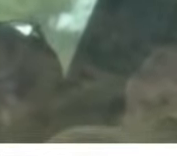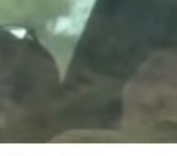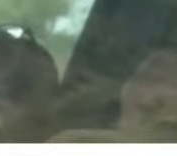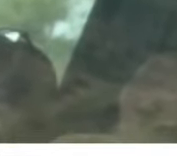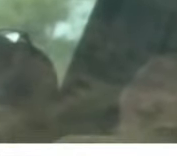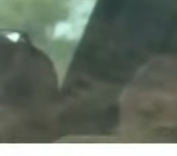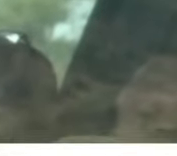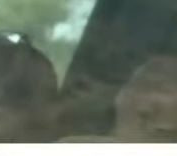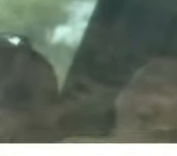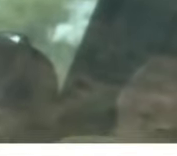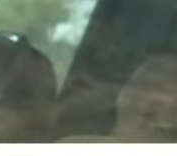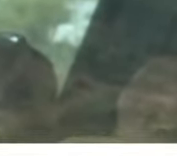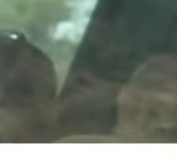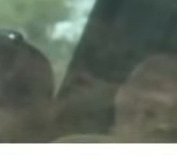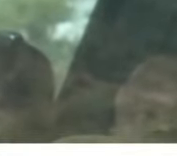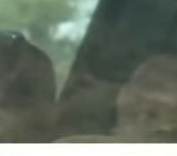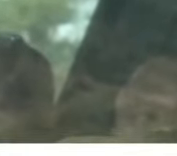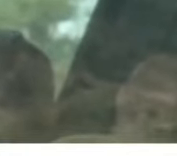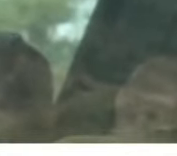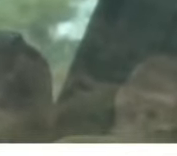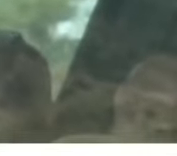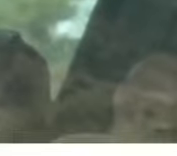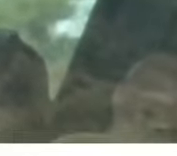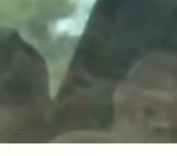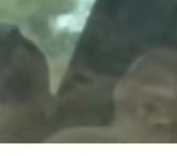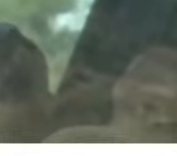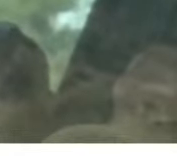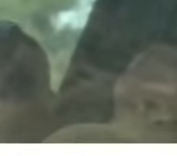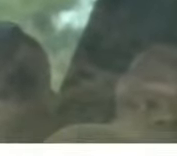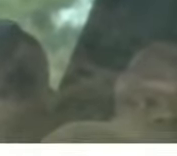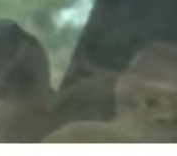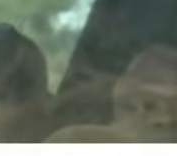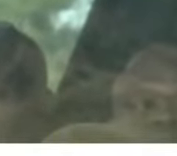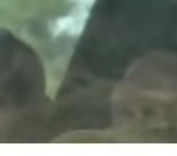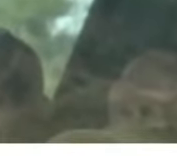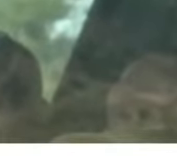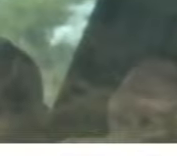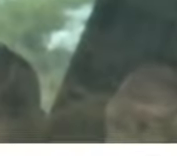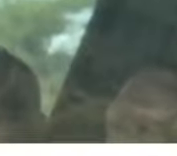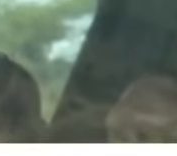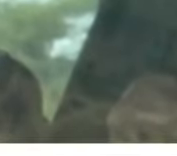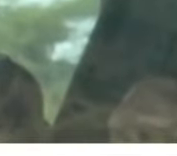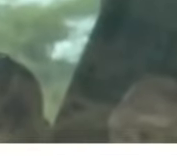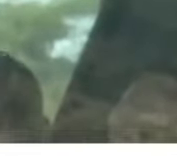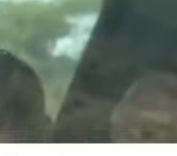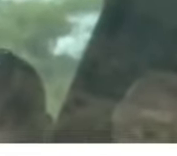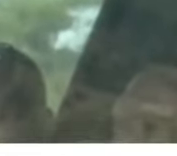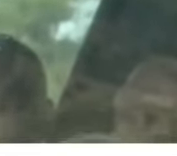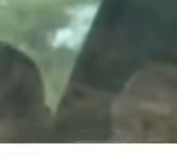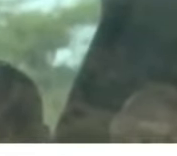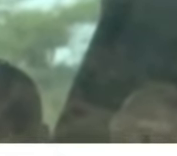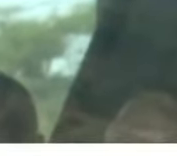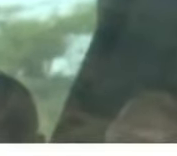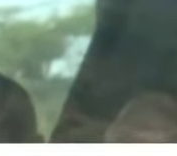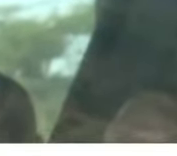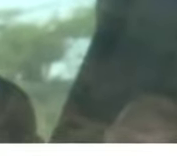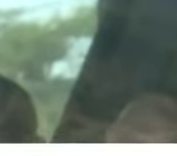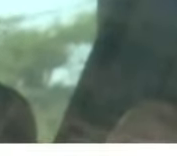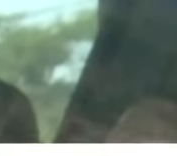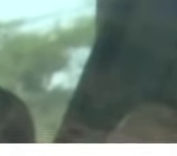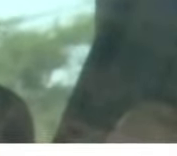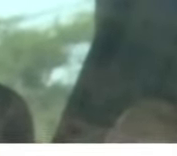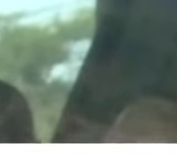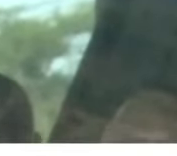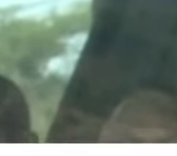about by digitalization. The emergence of the gig economy signifies a profound